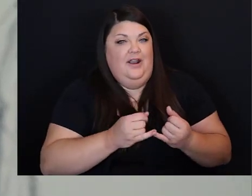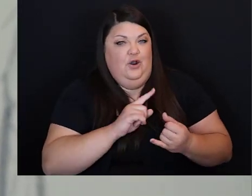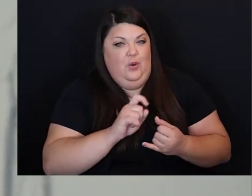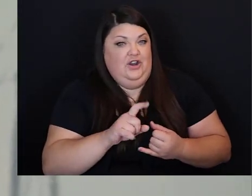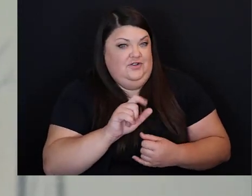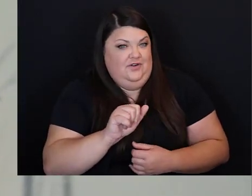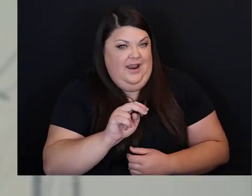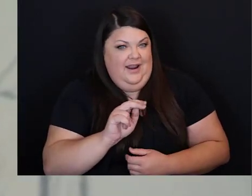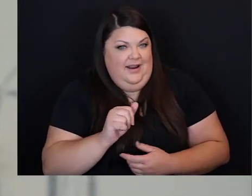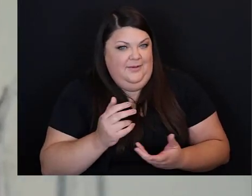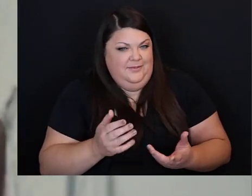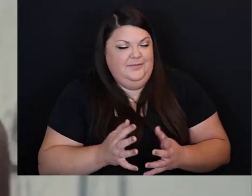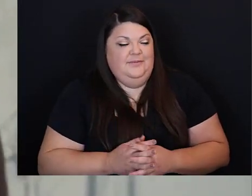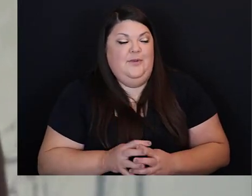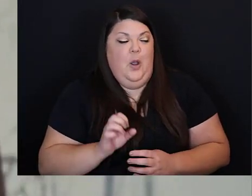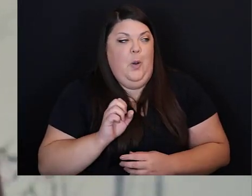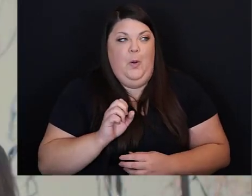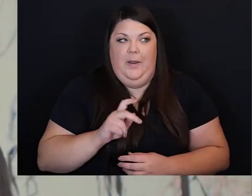Anna. Oh, okay.